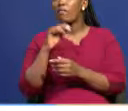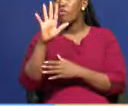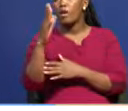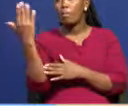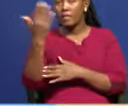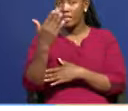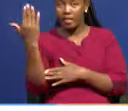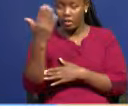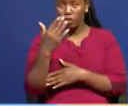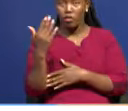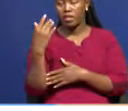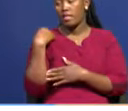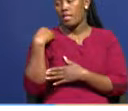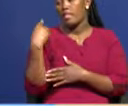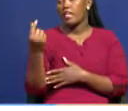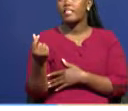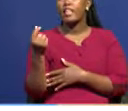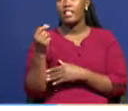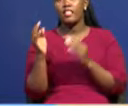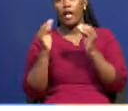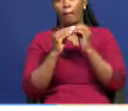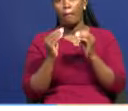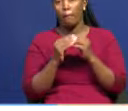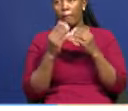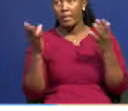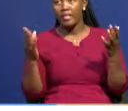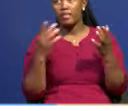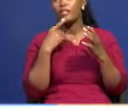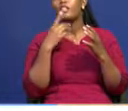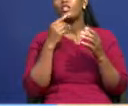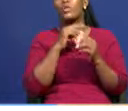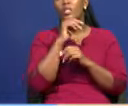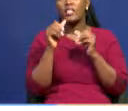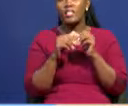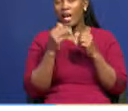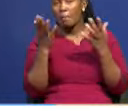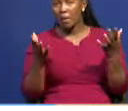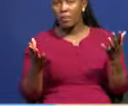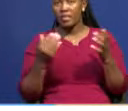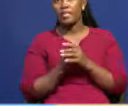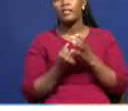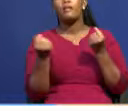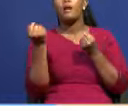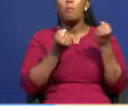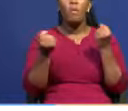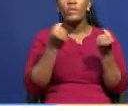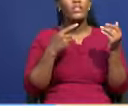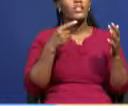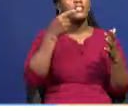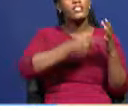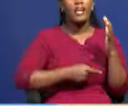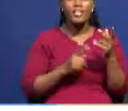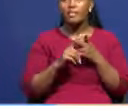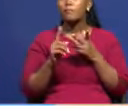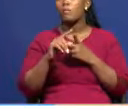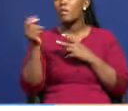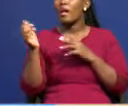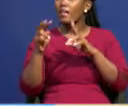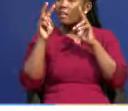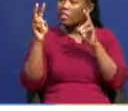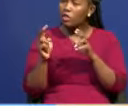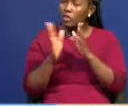that you presented yesterday in that particular press briefing. You're talking about the punitive motor vehicle tax. What are these other issues that you have signaled, and what